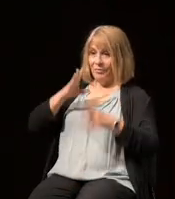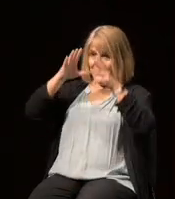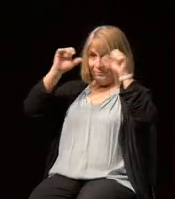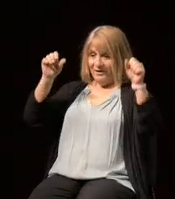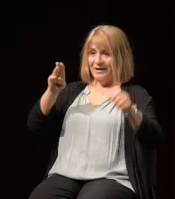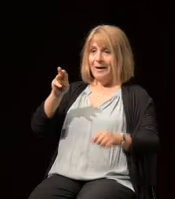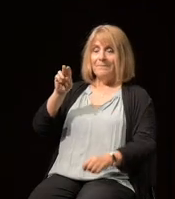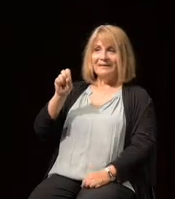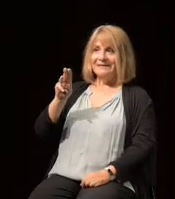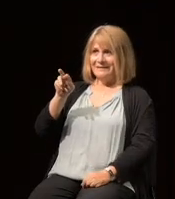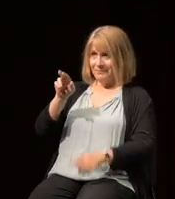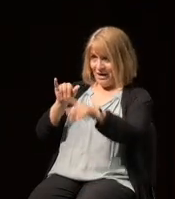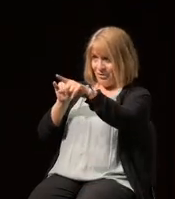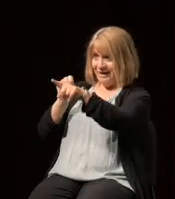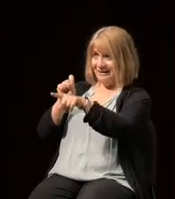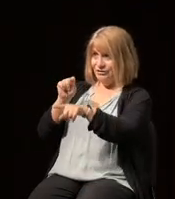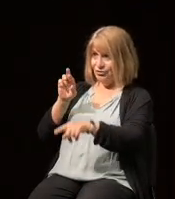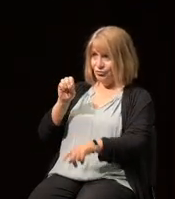Mary Strobridge.